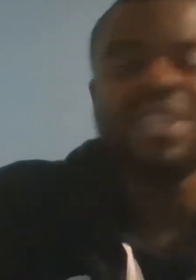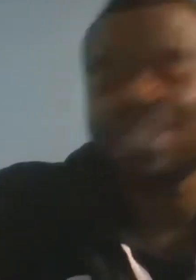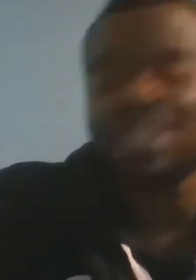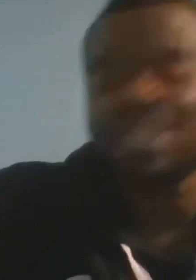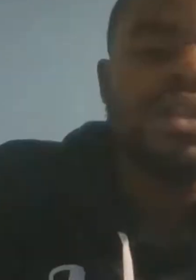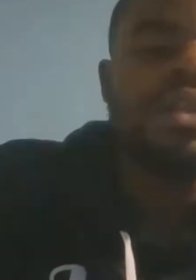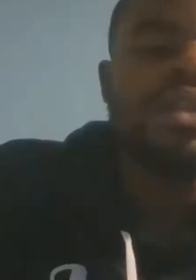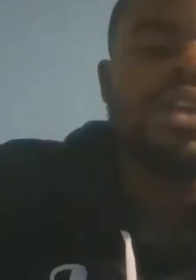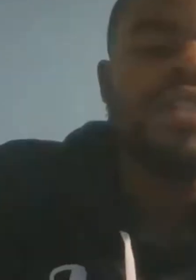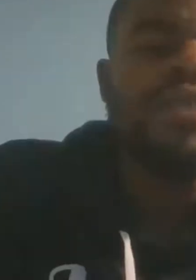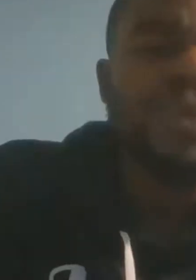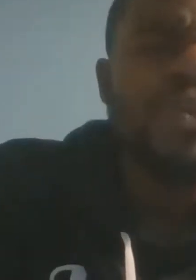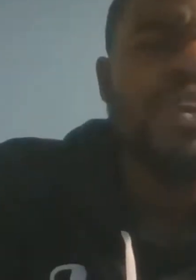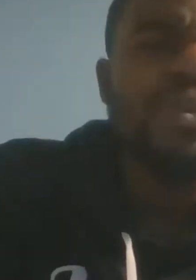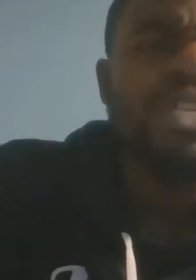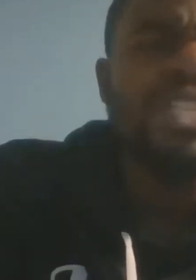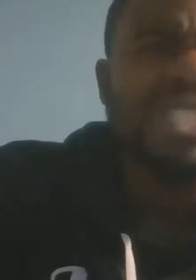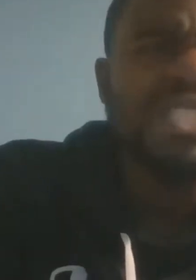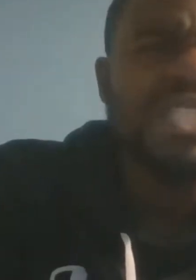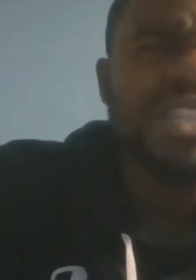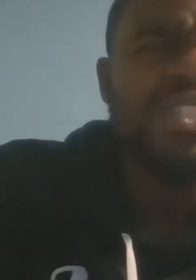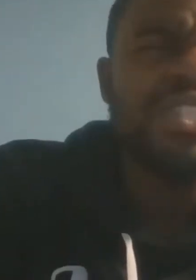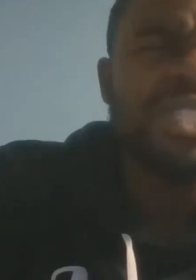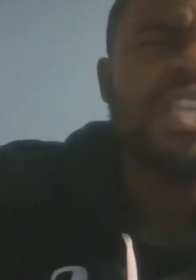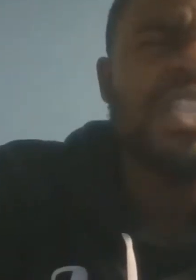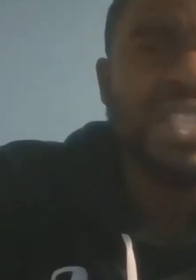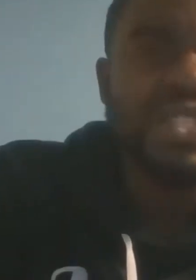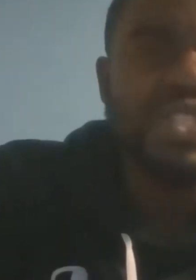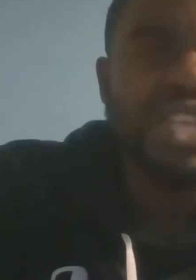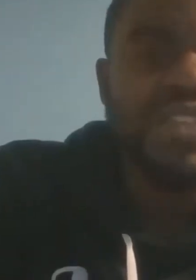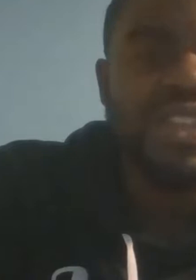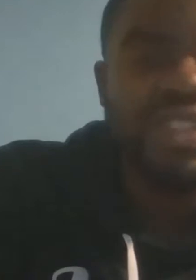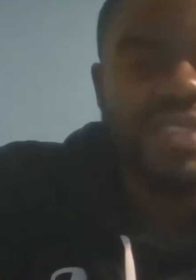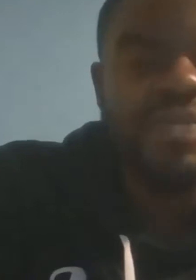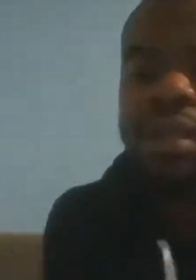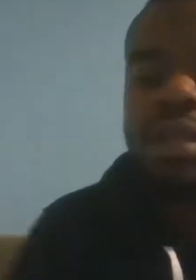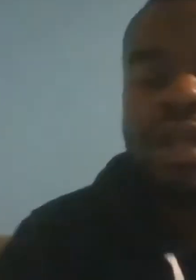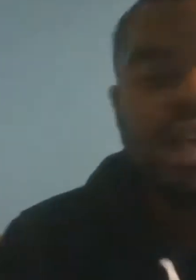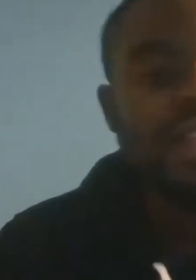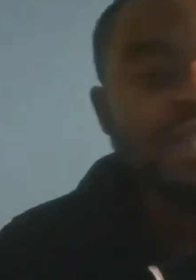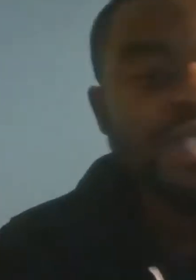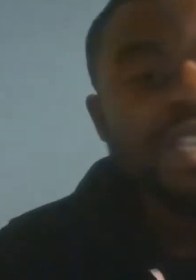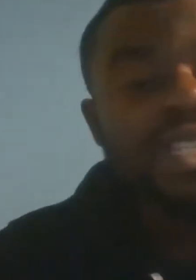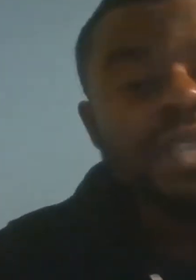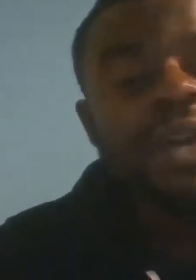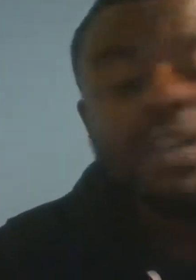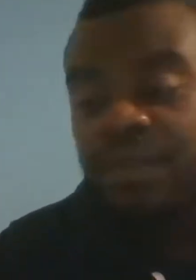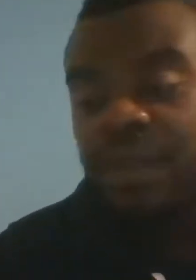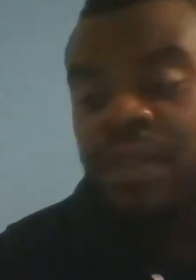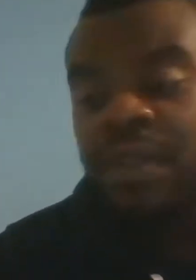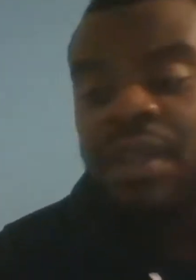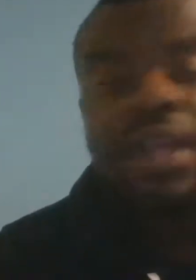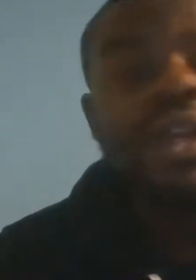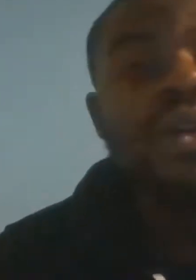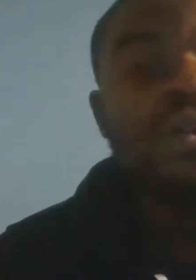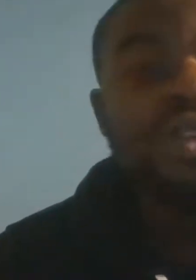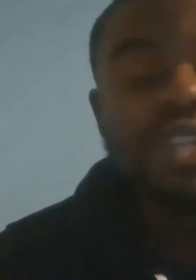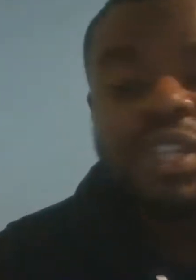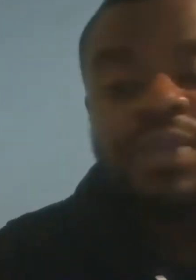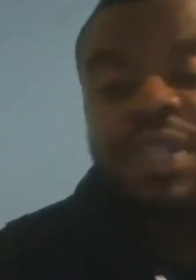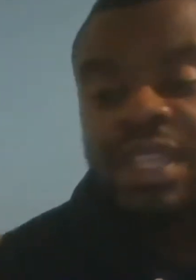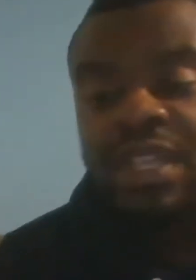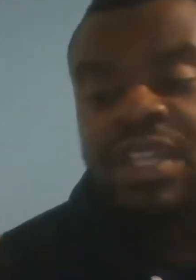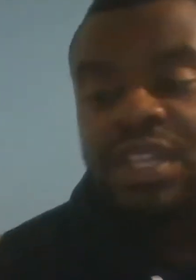everyone." Everyone will come down to the stage and sing and dance together. And I'll say to the microphone,